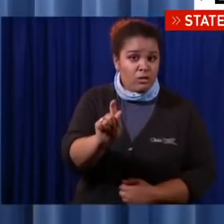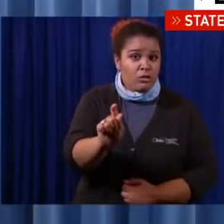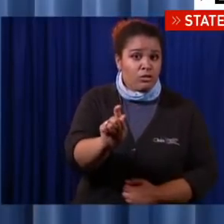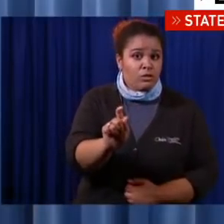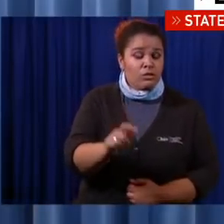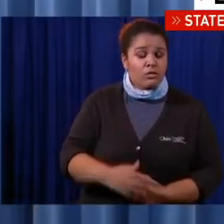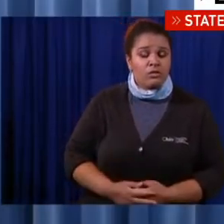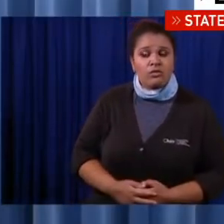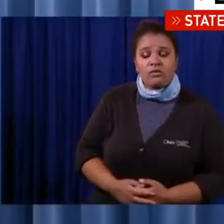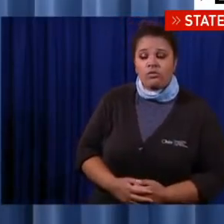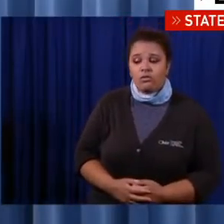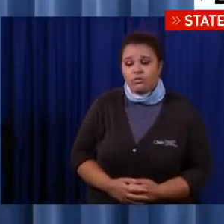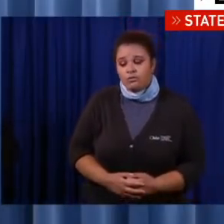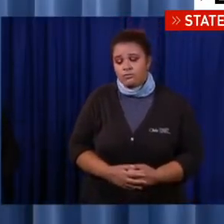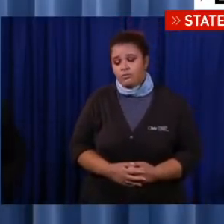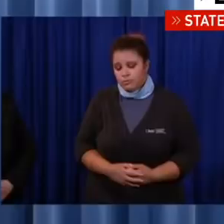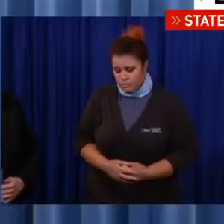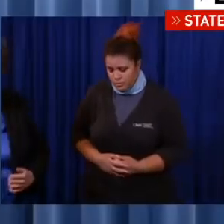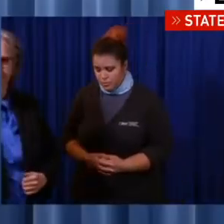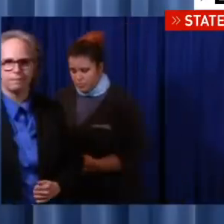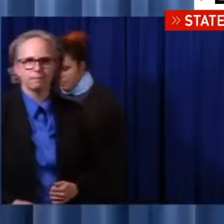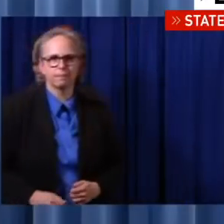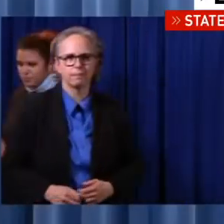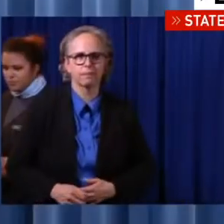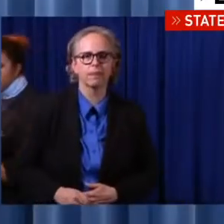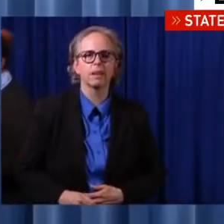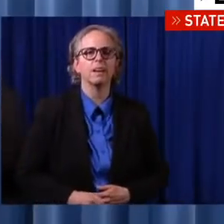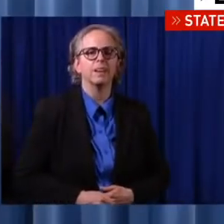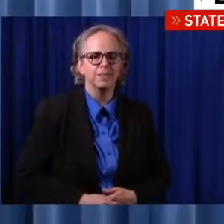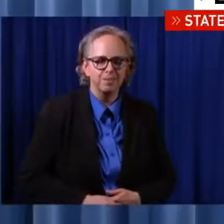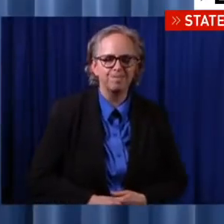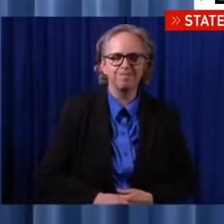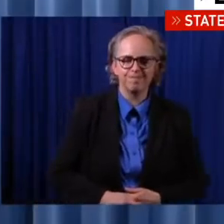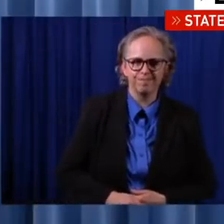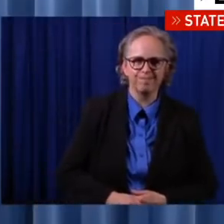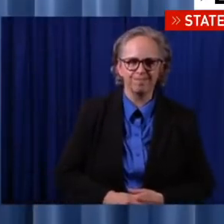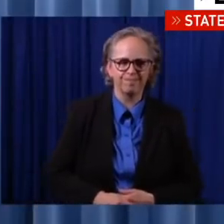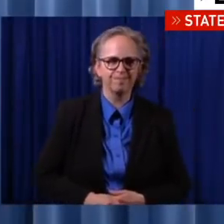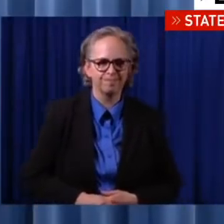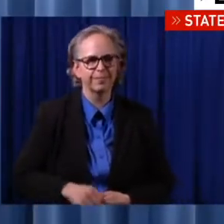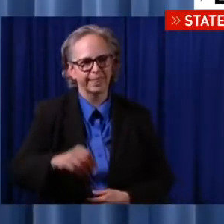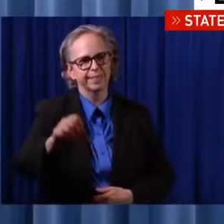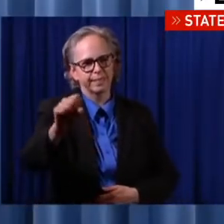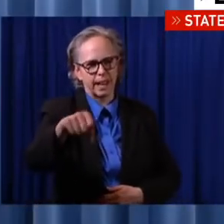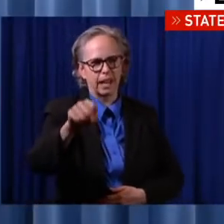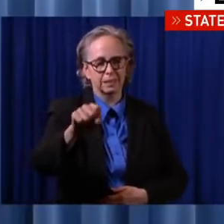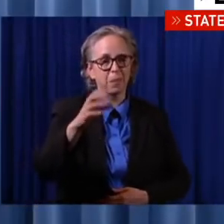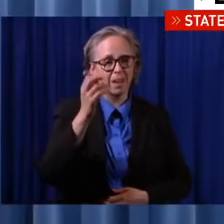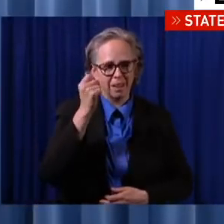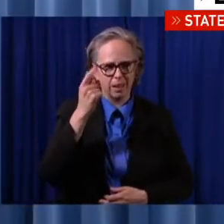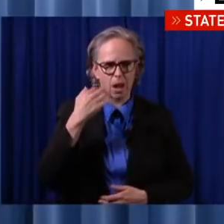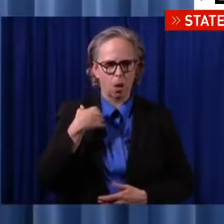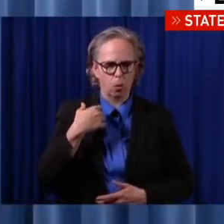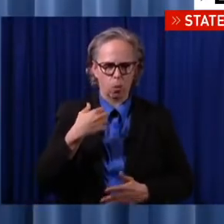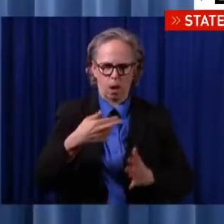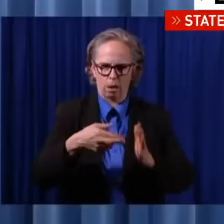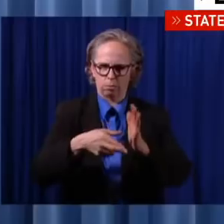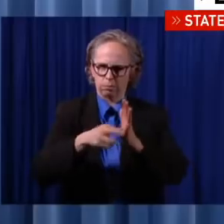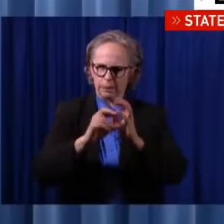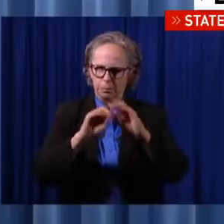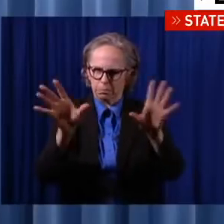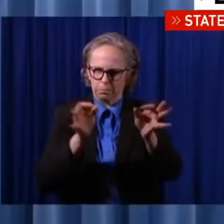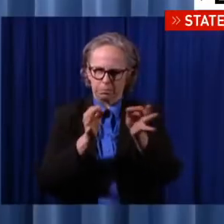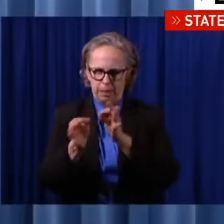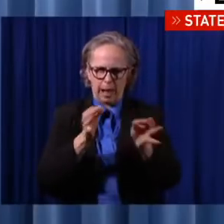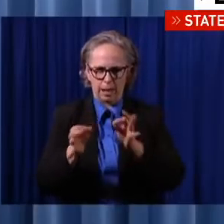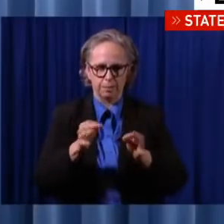Yes, we are. And just to recap for everyone what that program does, there is a statute passed by the